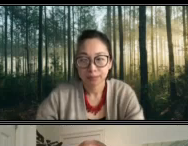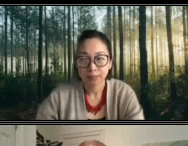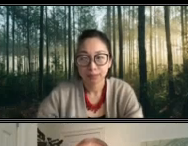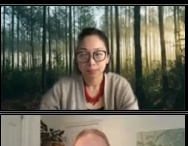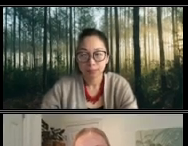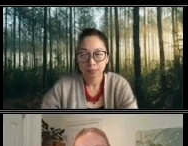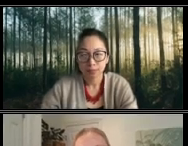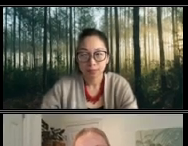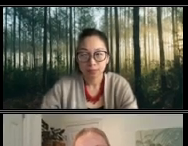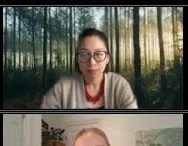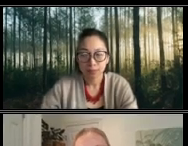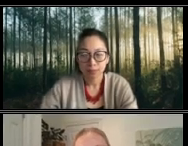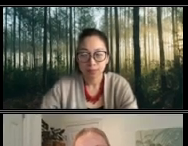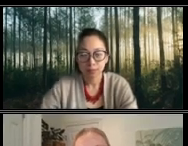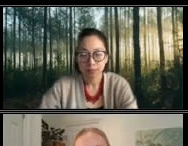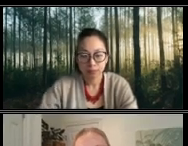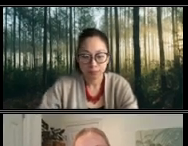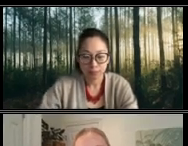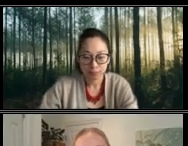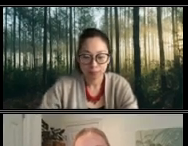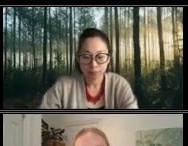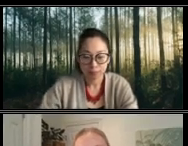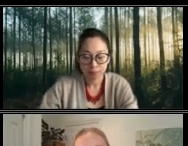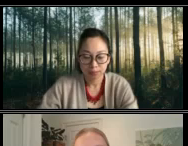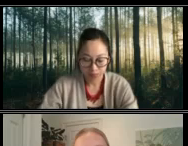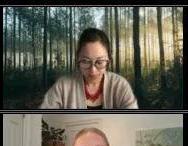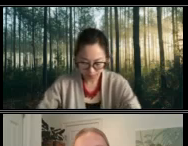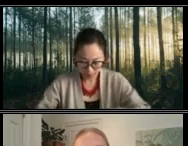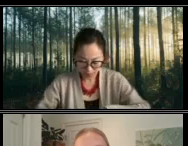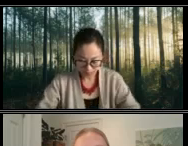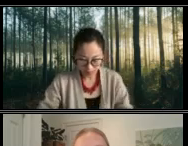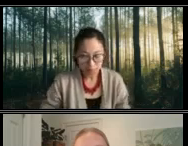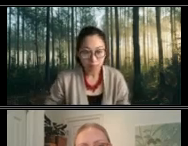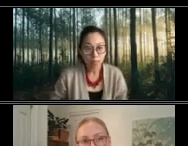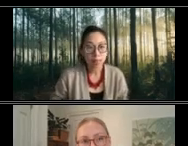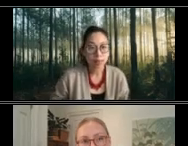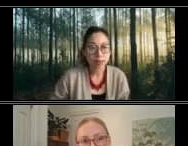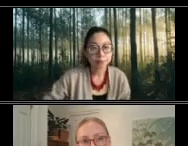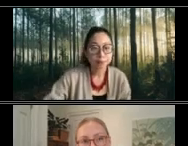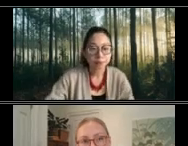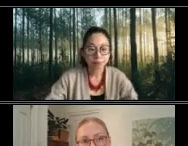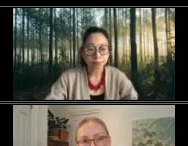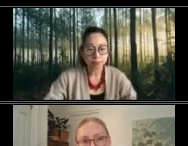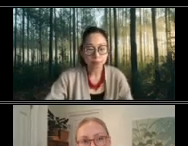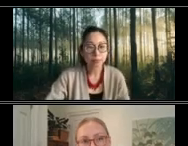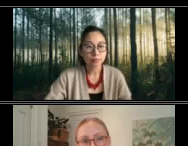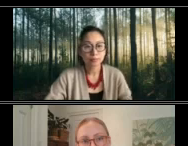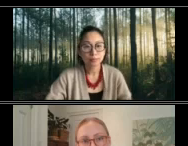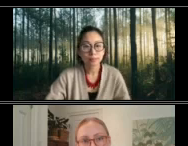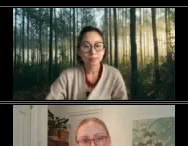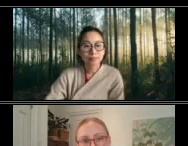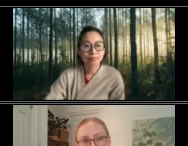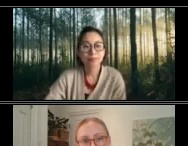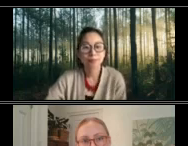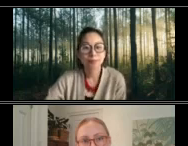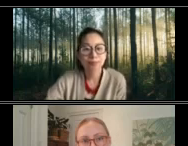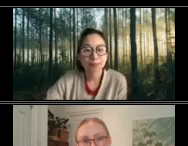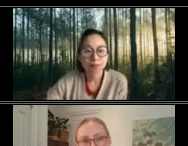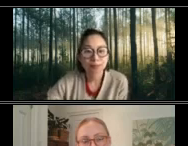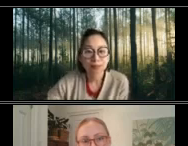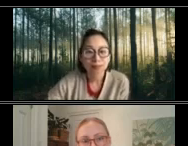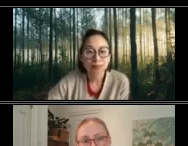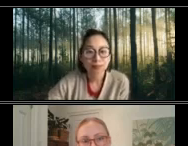you're asking about, and we'll provide that information and your questions to the project team for their responses.